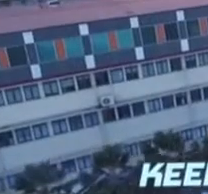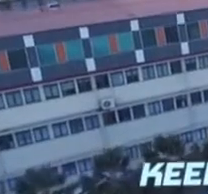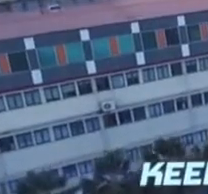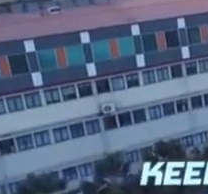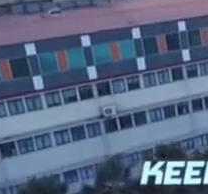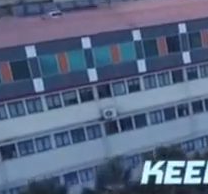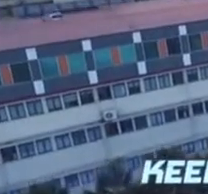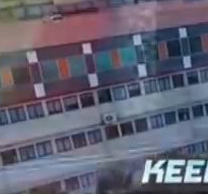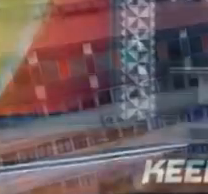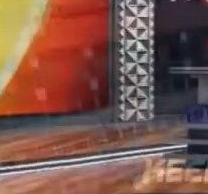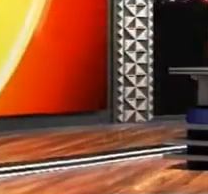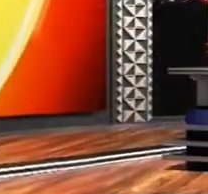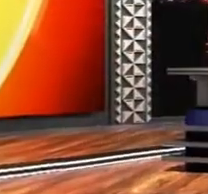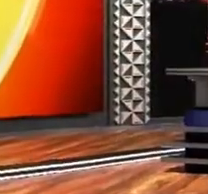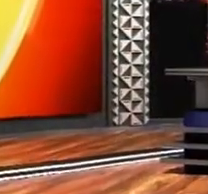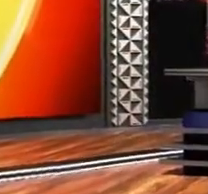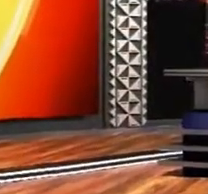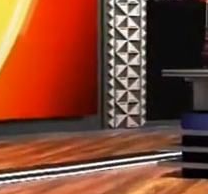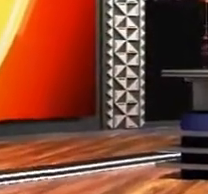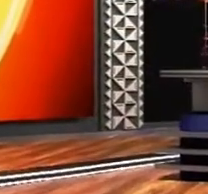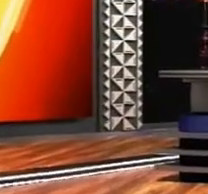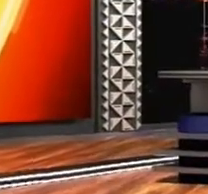Suva, Jackie Spate.